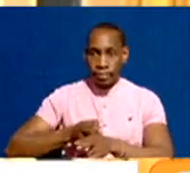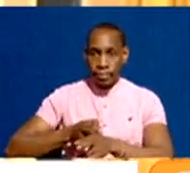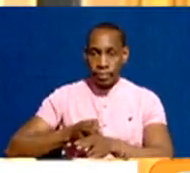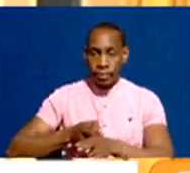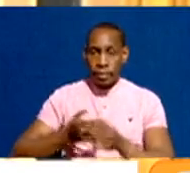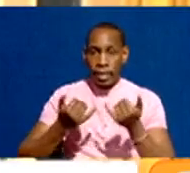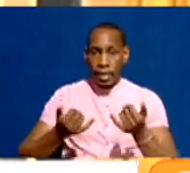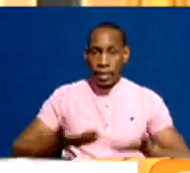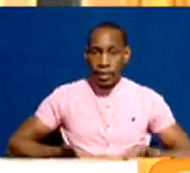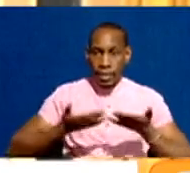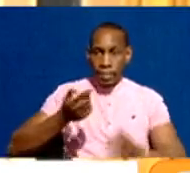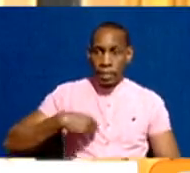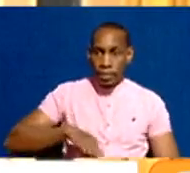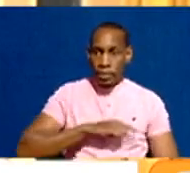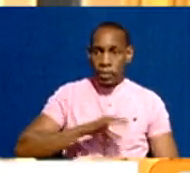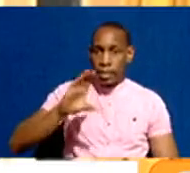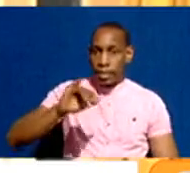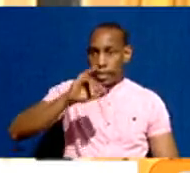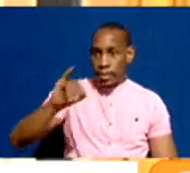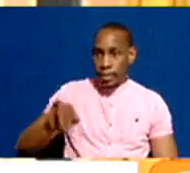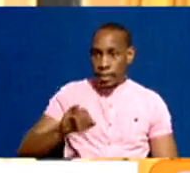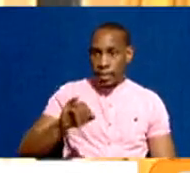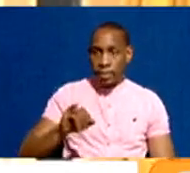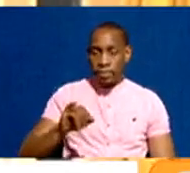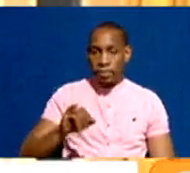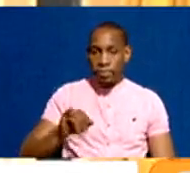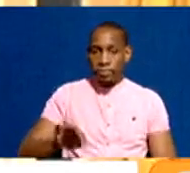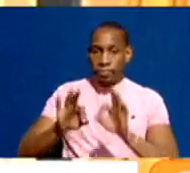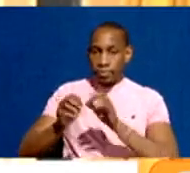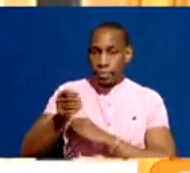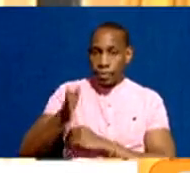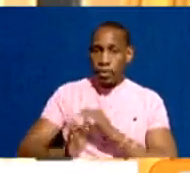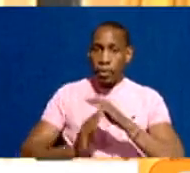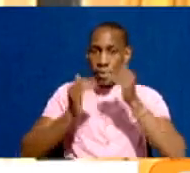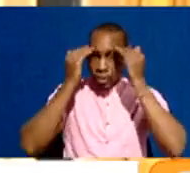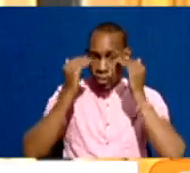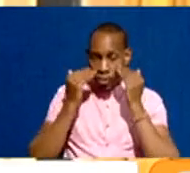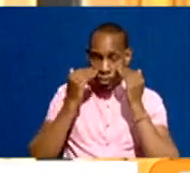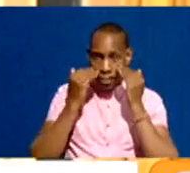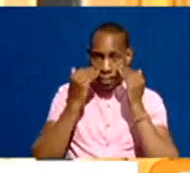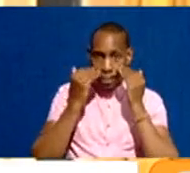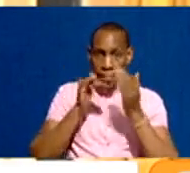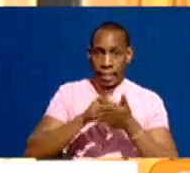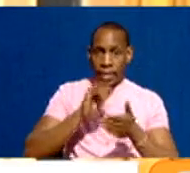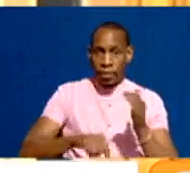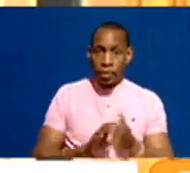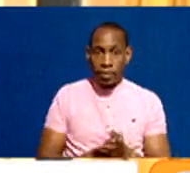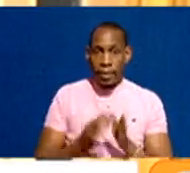It is our submission, Chief Justice, distinguished judges of the Supreme Court, that these